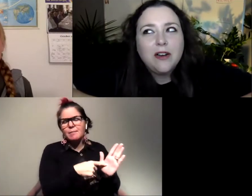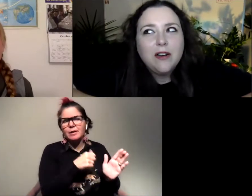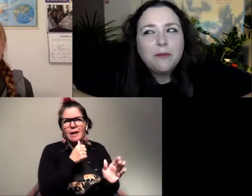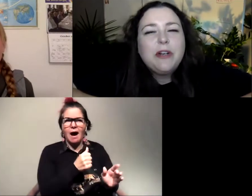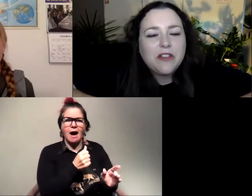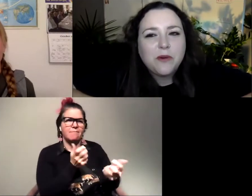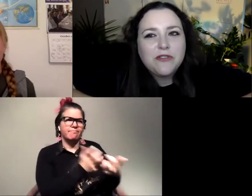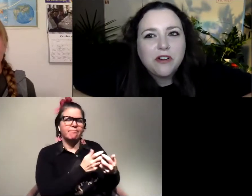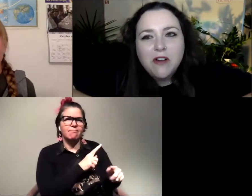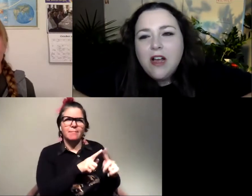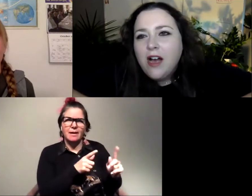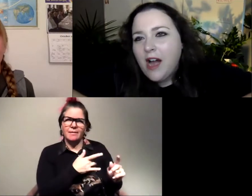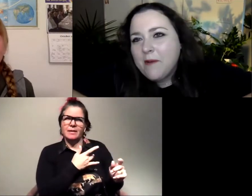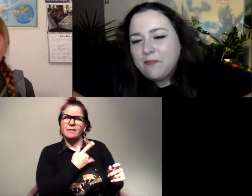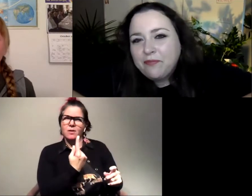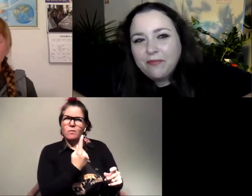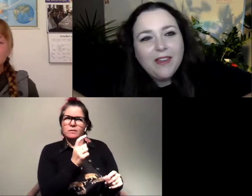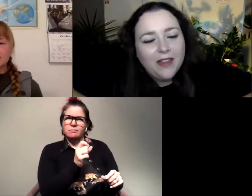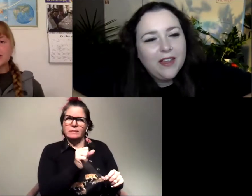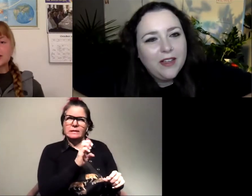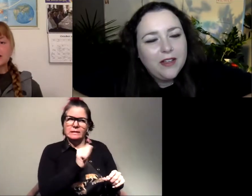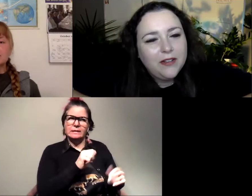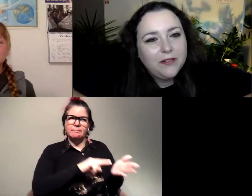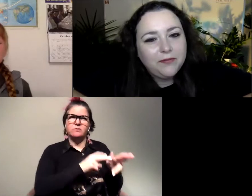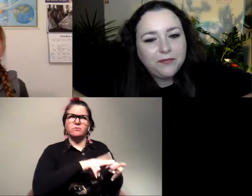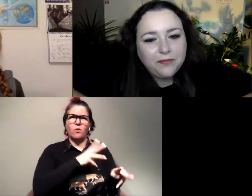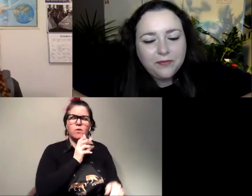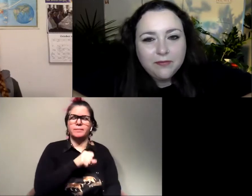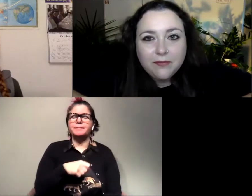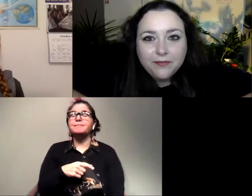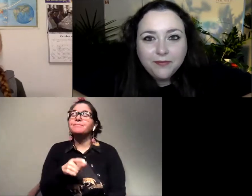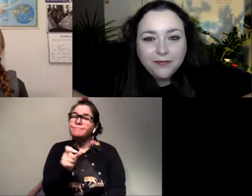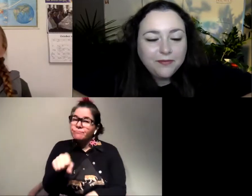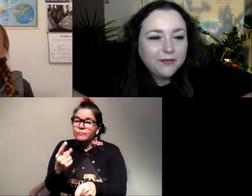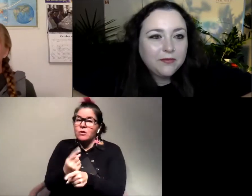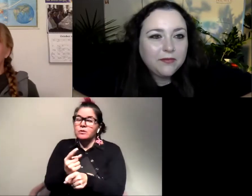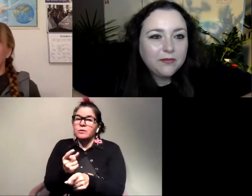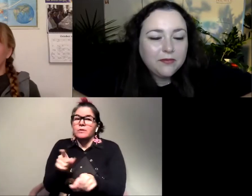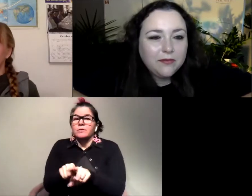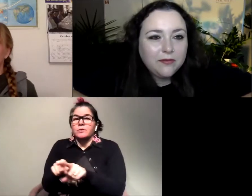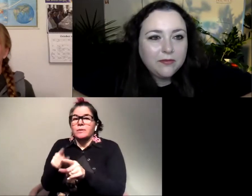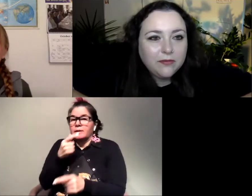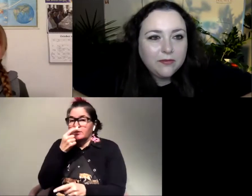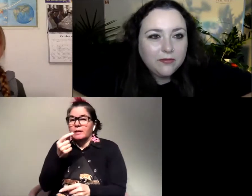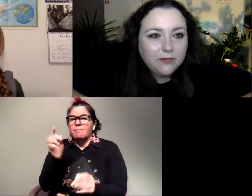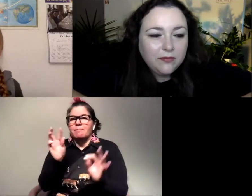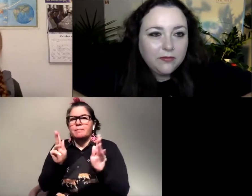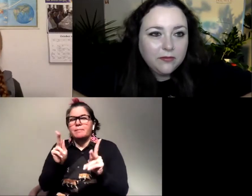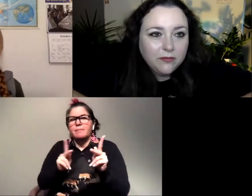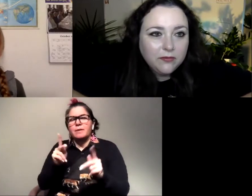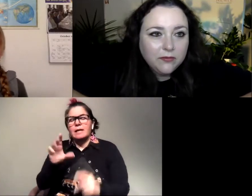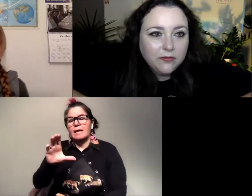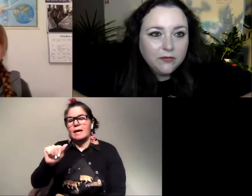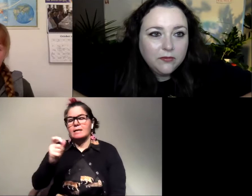sure that's always true. Yeah, so it's also interesting because sometimes people will count the Caspian Sea